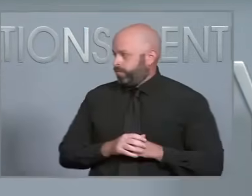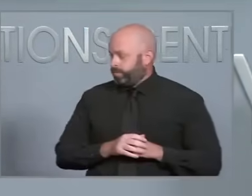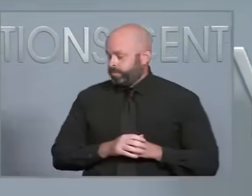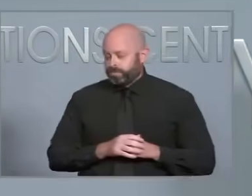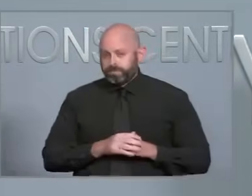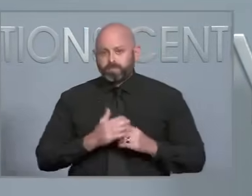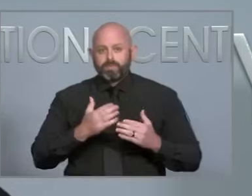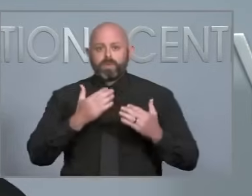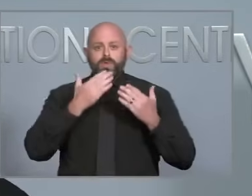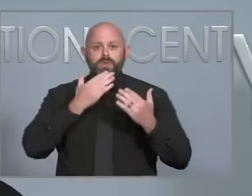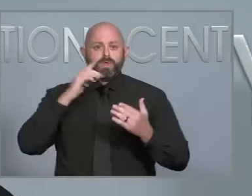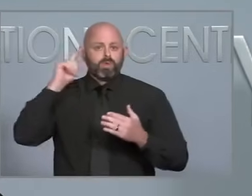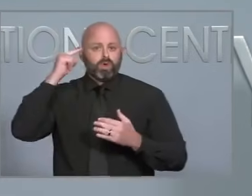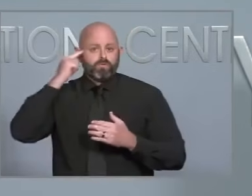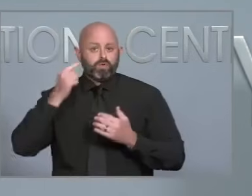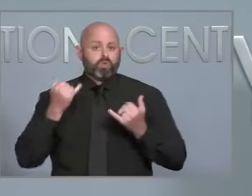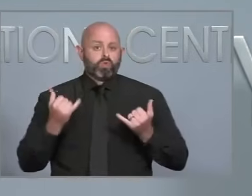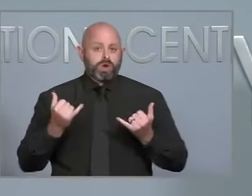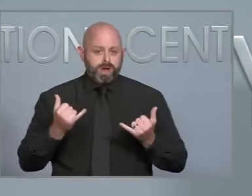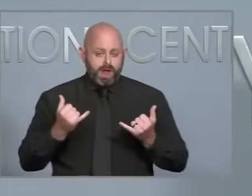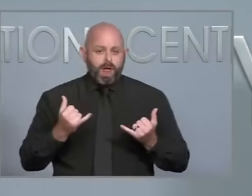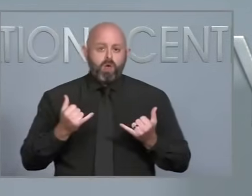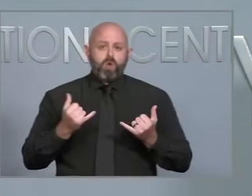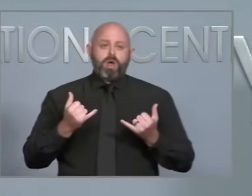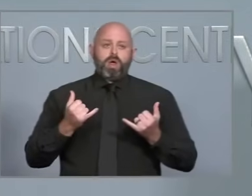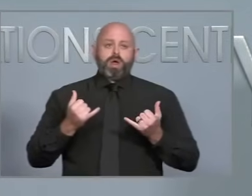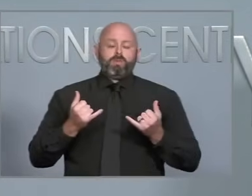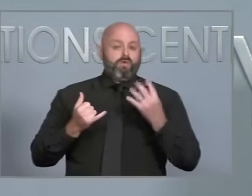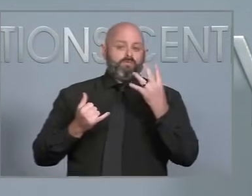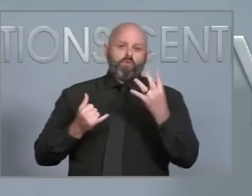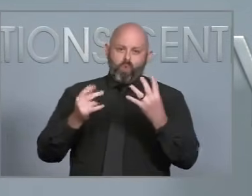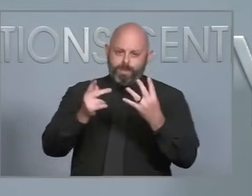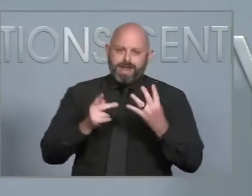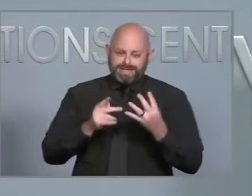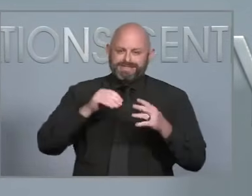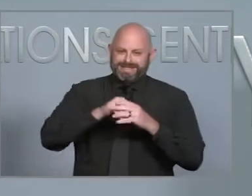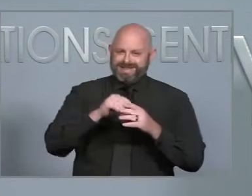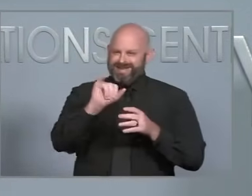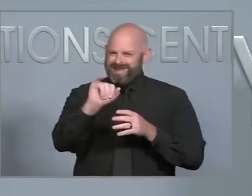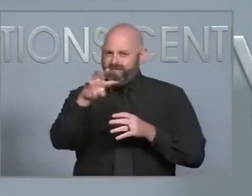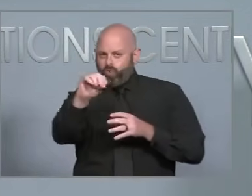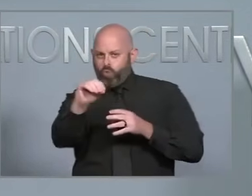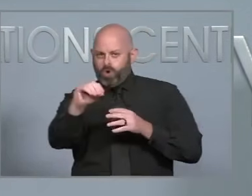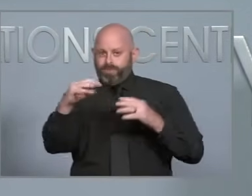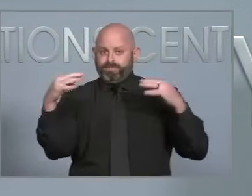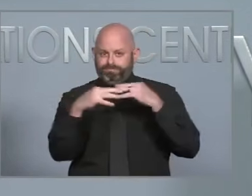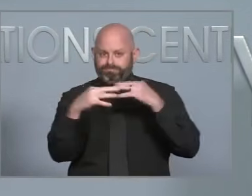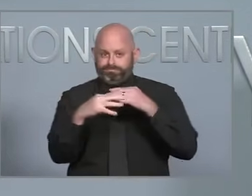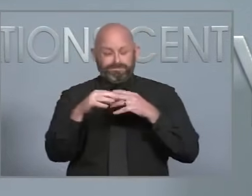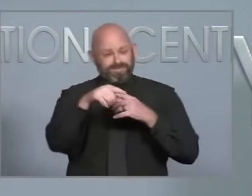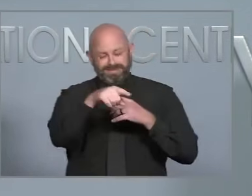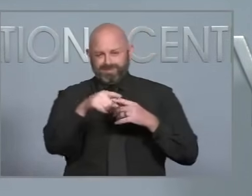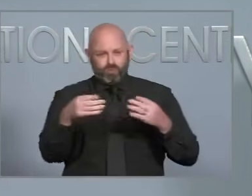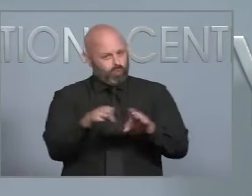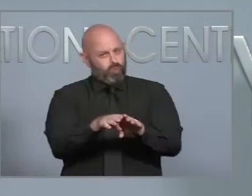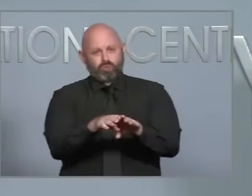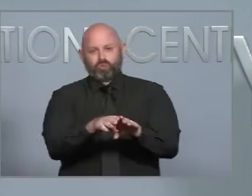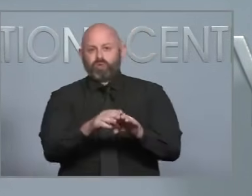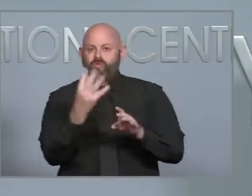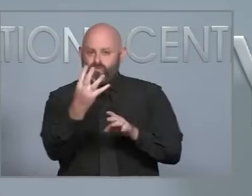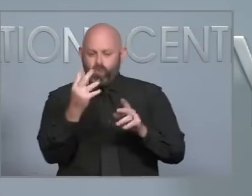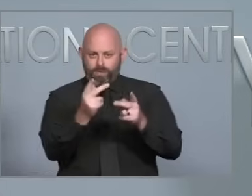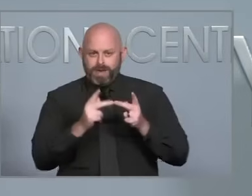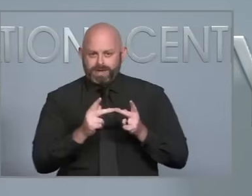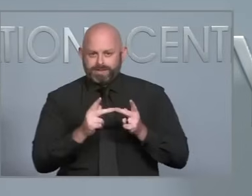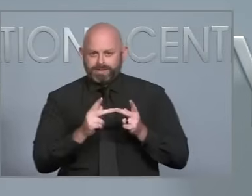Thank you, Governor. So right now we know of at least 4 spots on I-40 that are the roadways closed. The